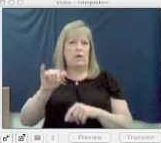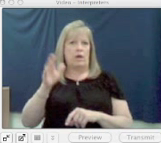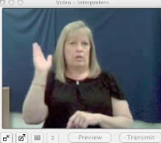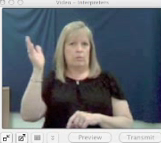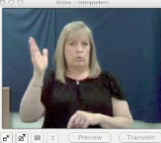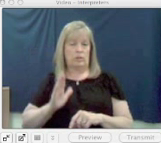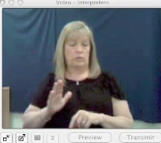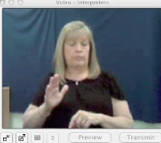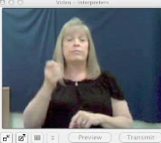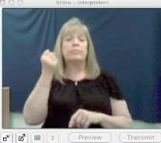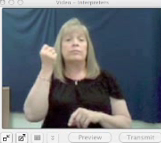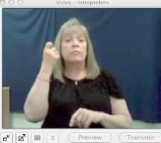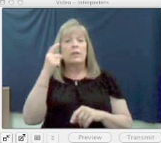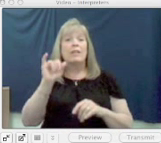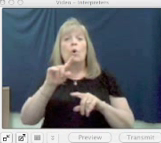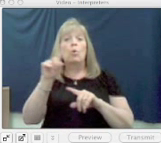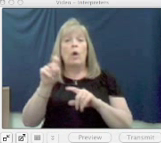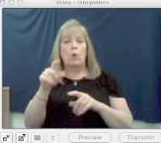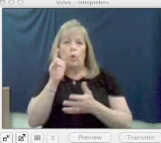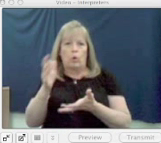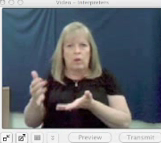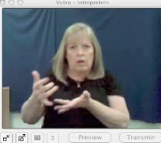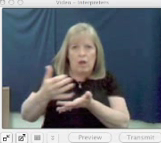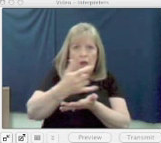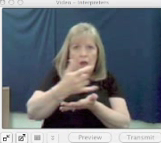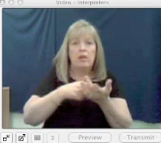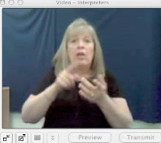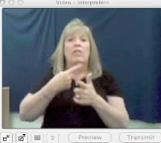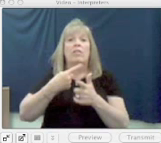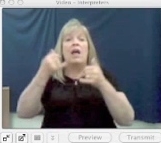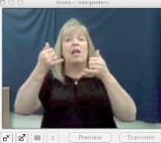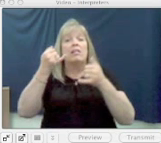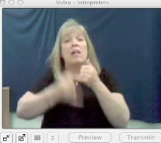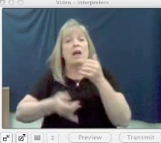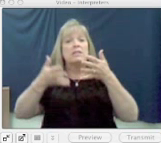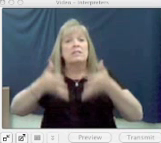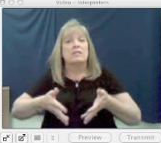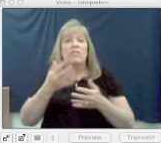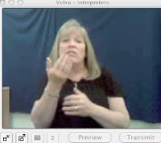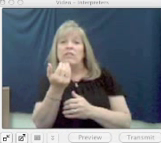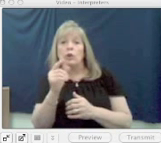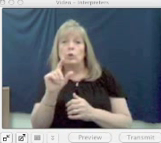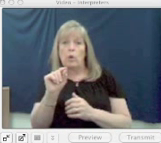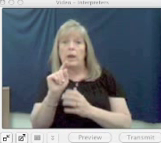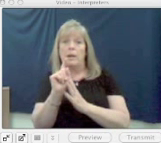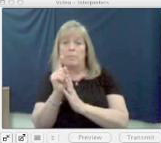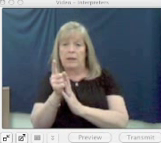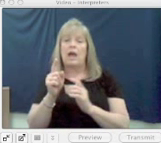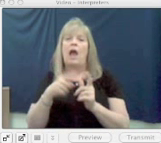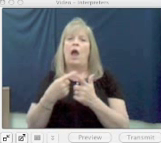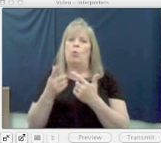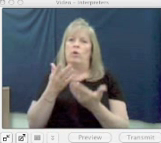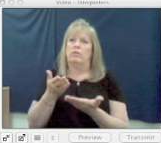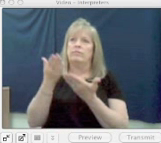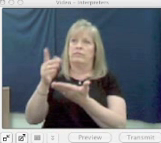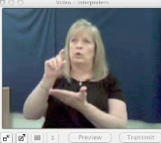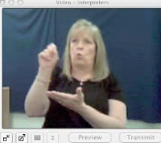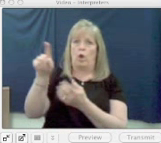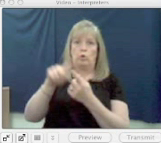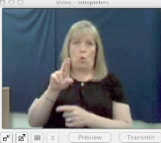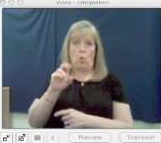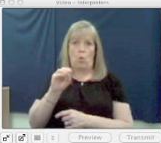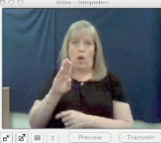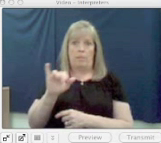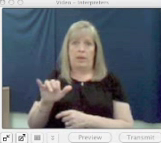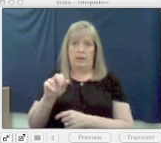these questions, and then the last 15 to 20 minutes, I will go ahead and ask those questions to Robyn, and Robyn will